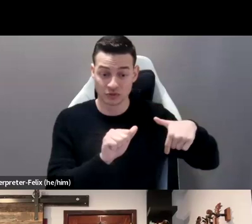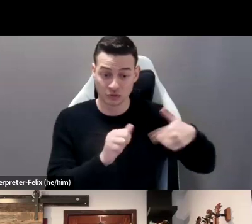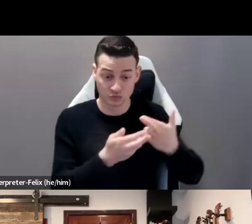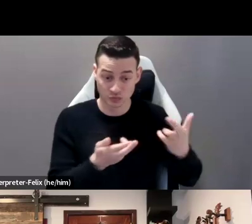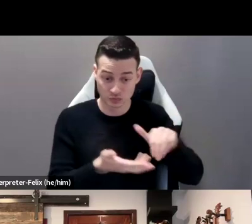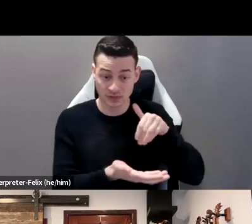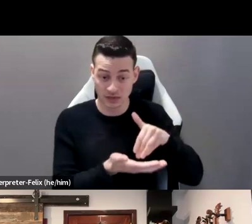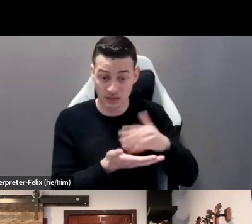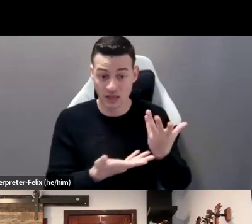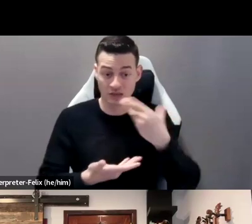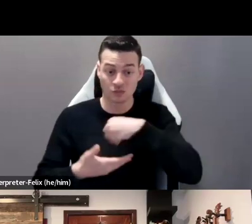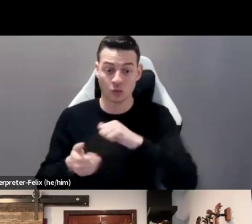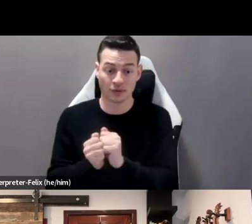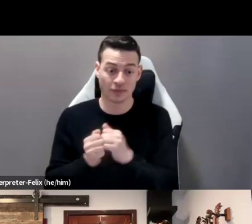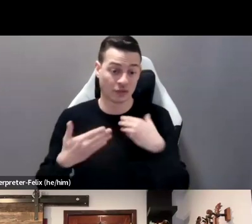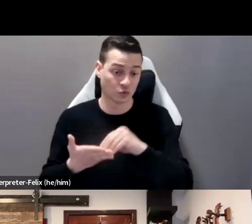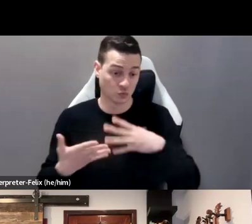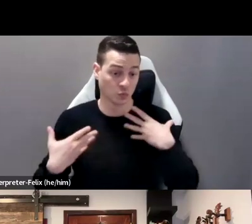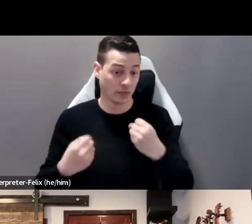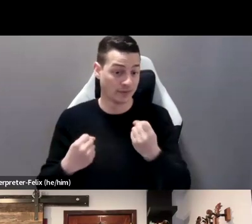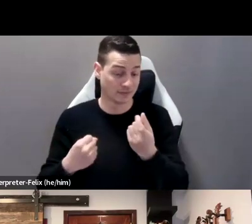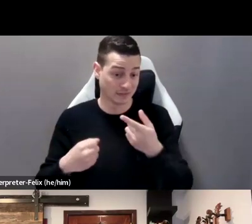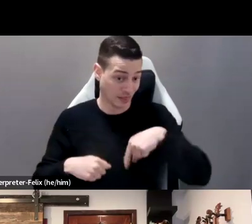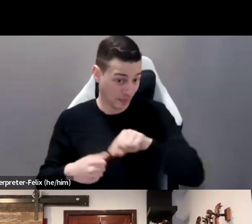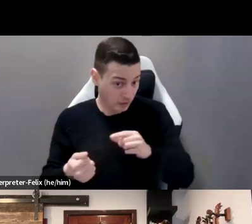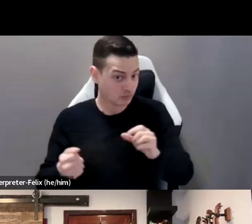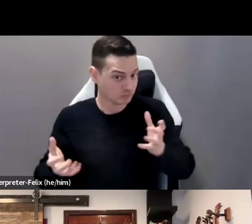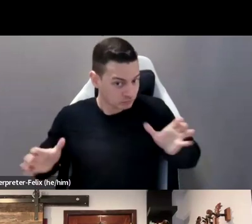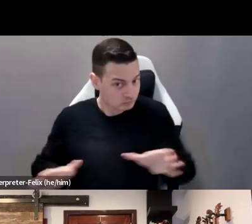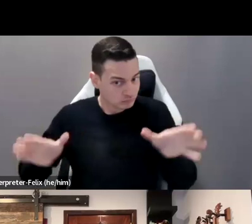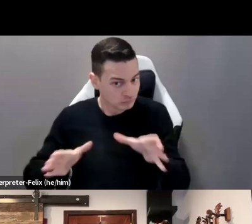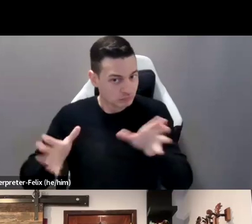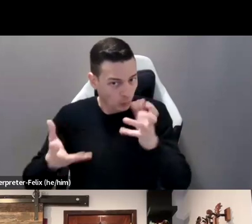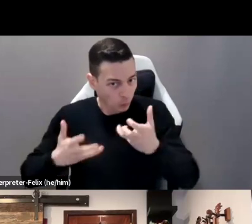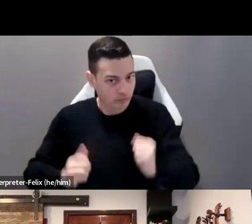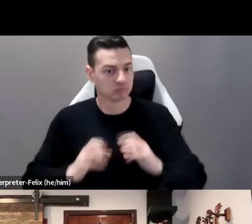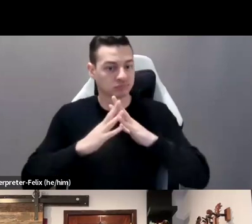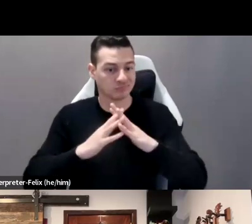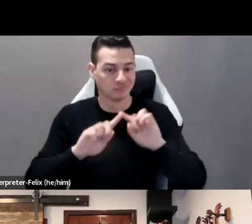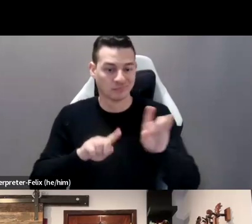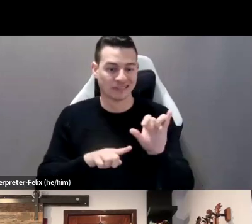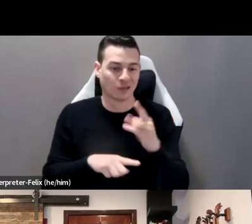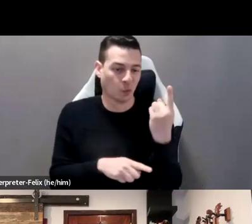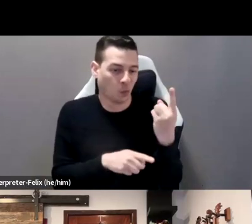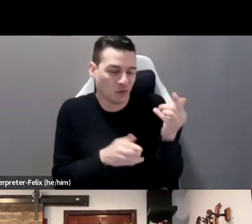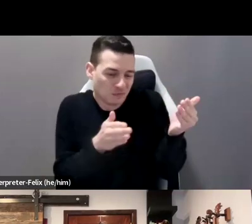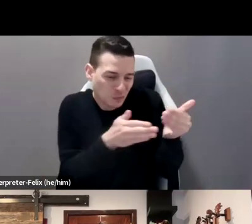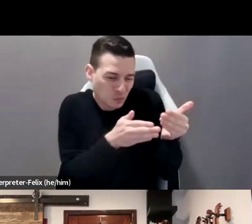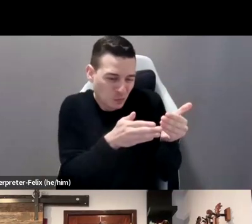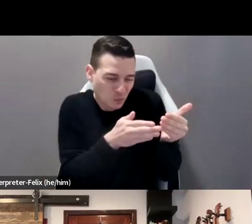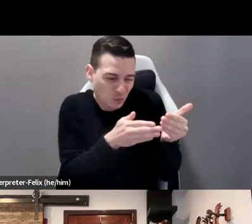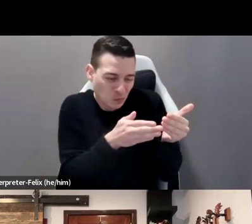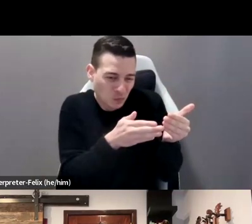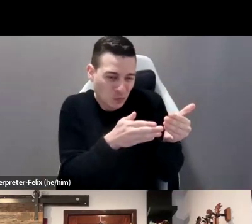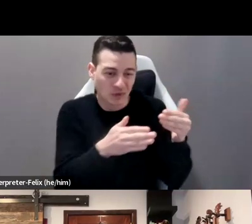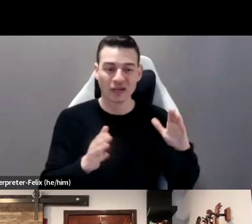student wellness folks push to make it, but it's really just like a corner with like